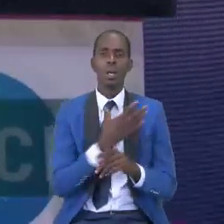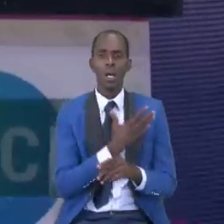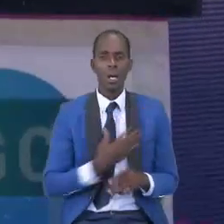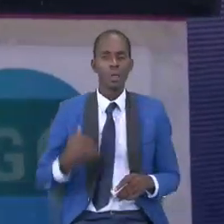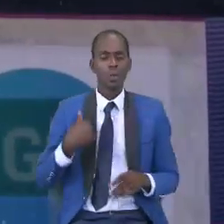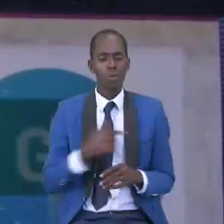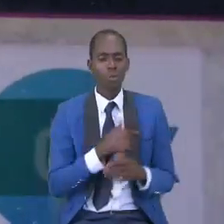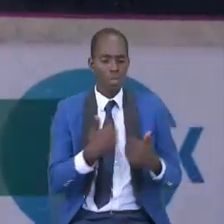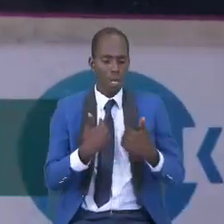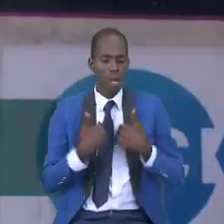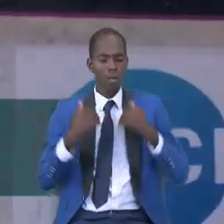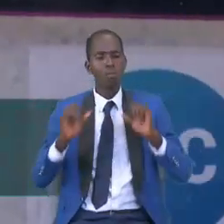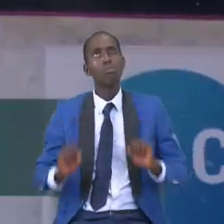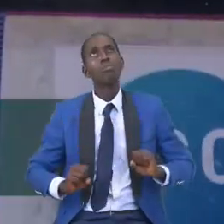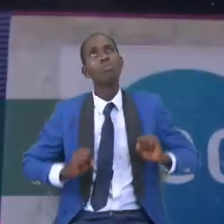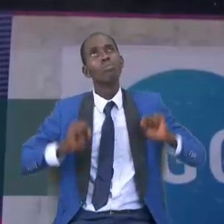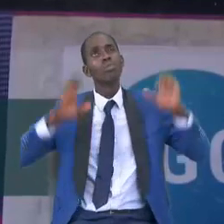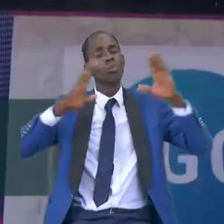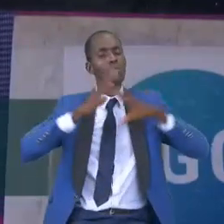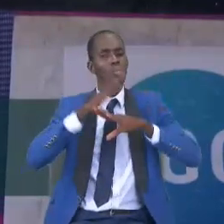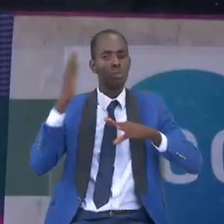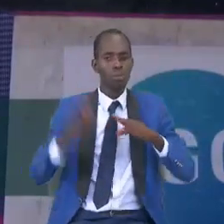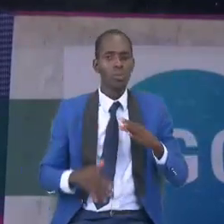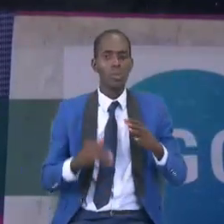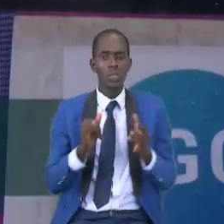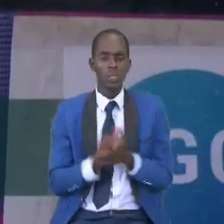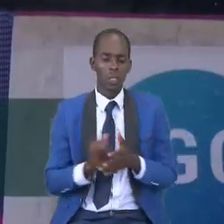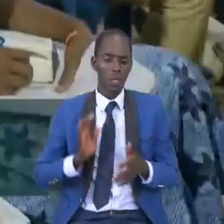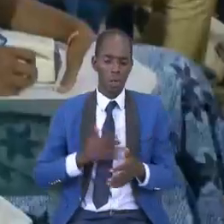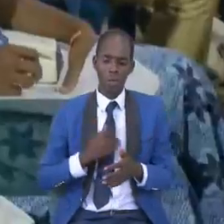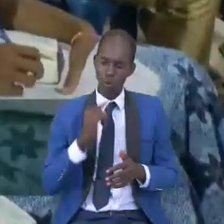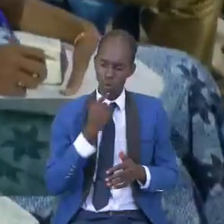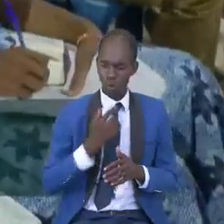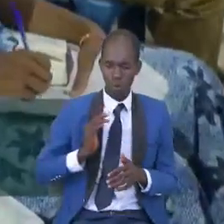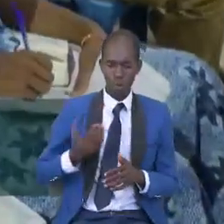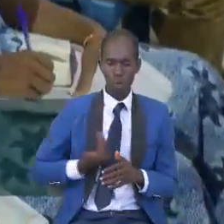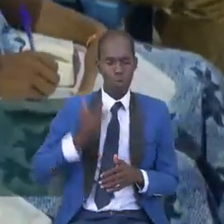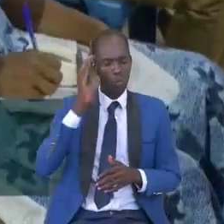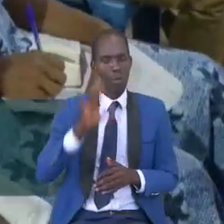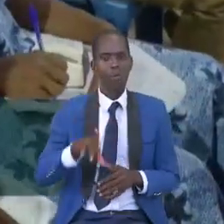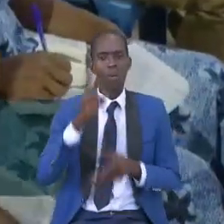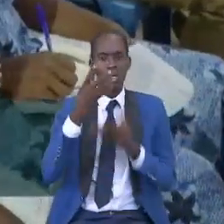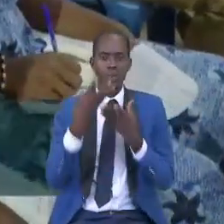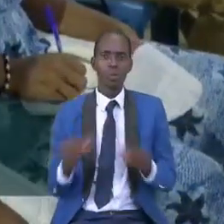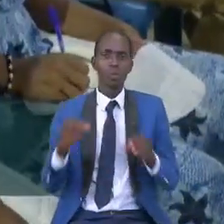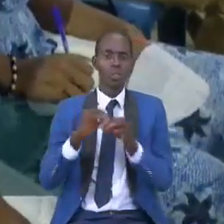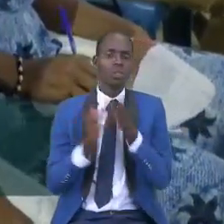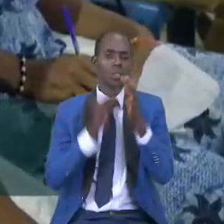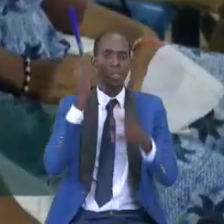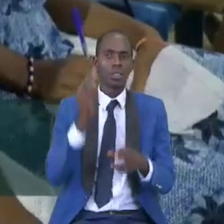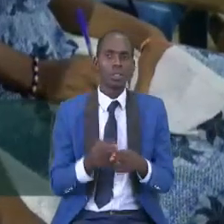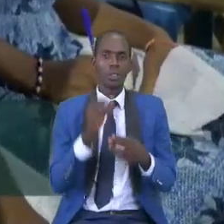will have, solution will come in your life in Jesus' name. Number three, our sacrifice